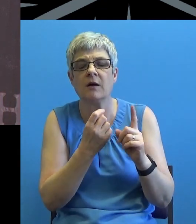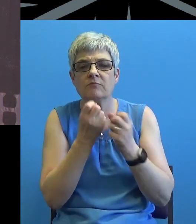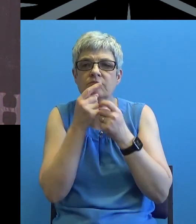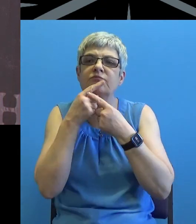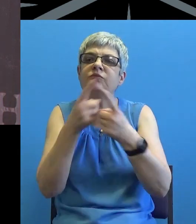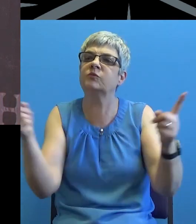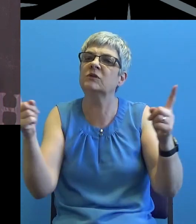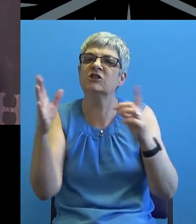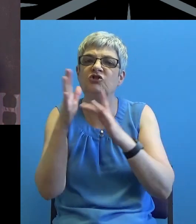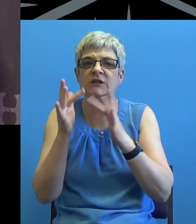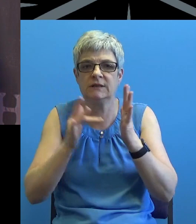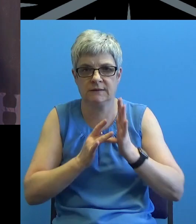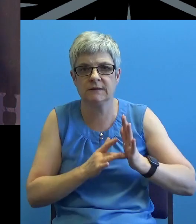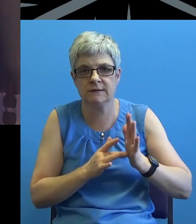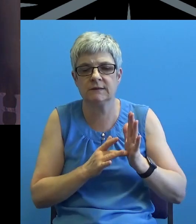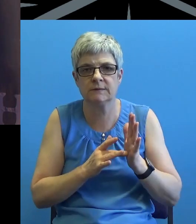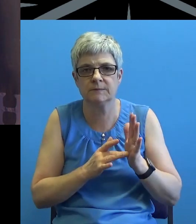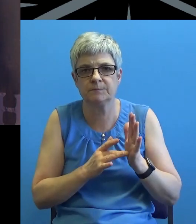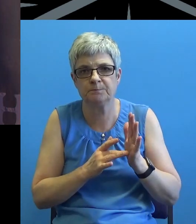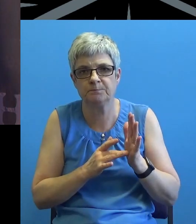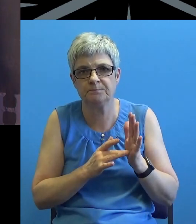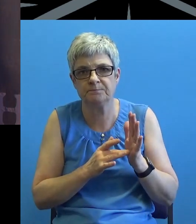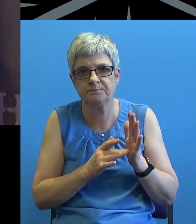but proclaiming Jesus.